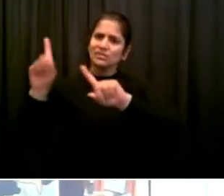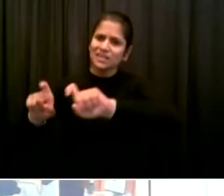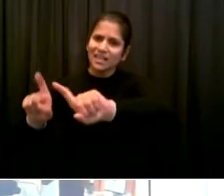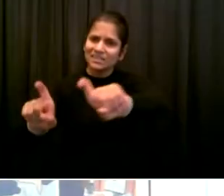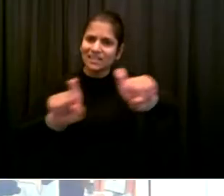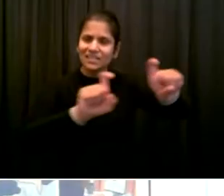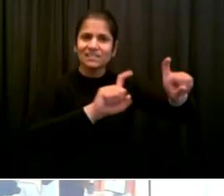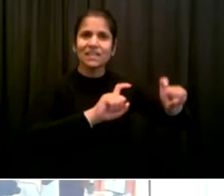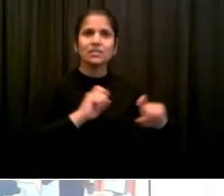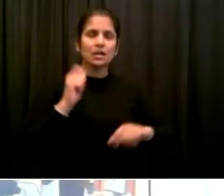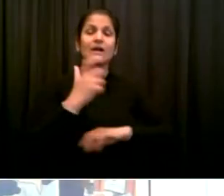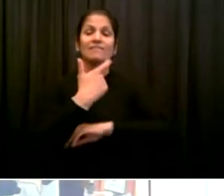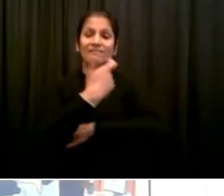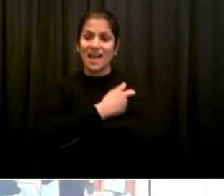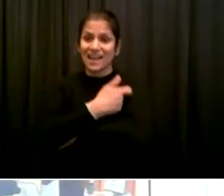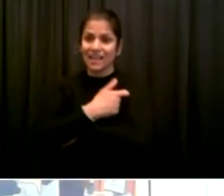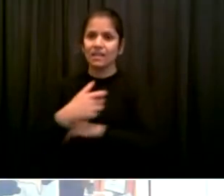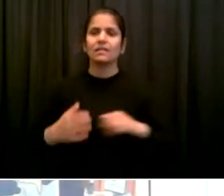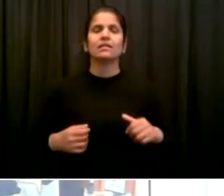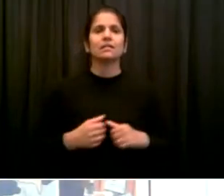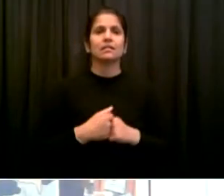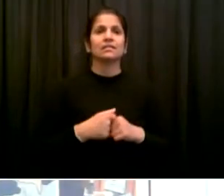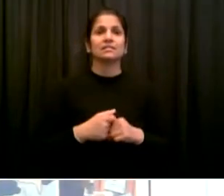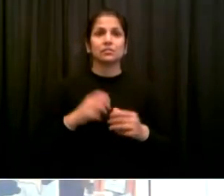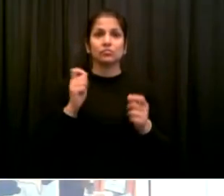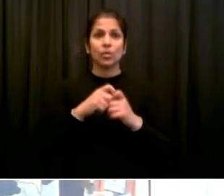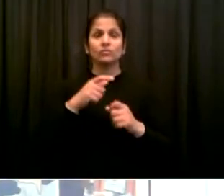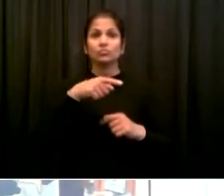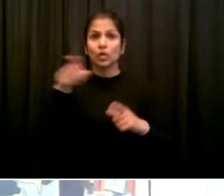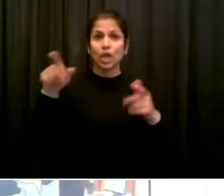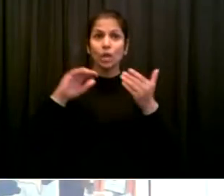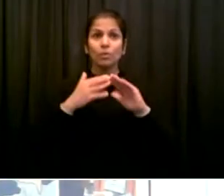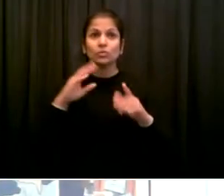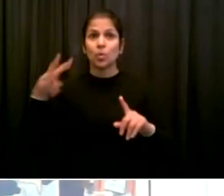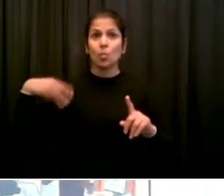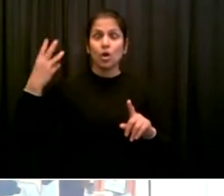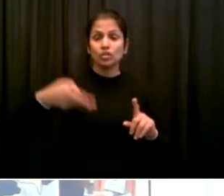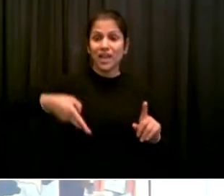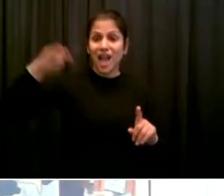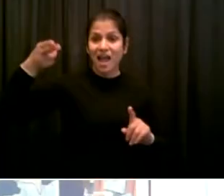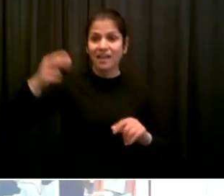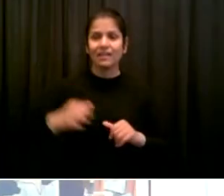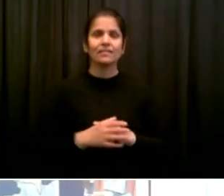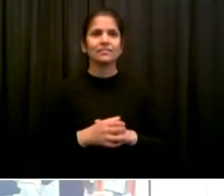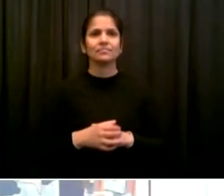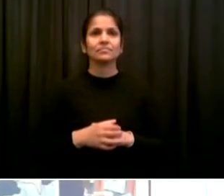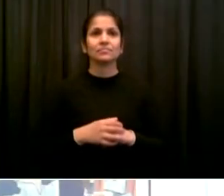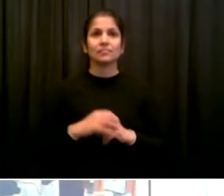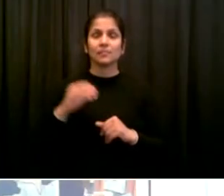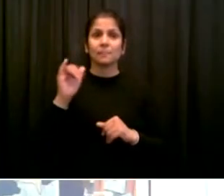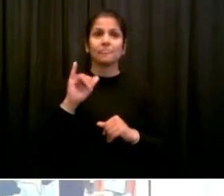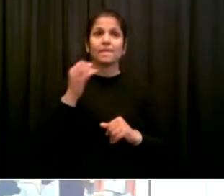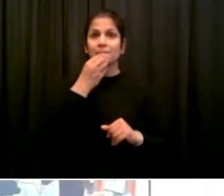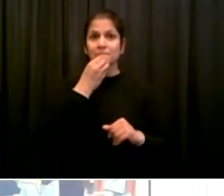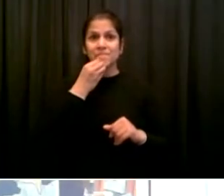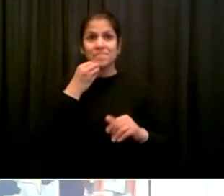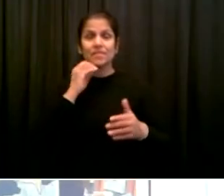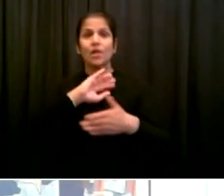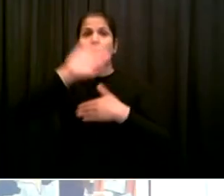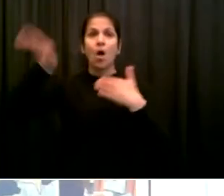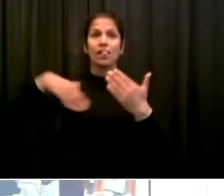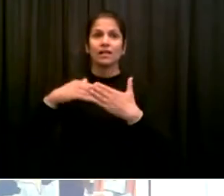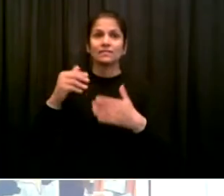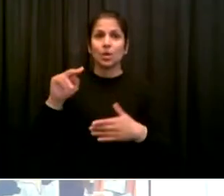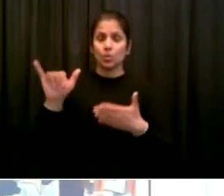those communities, Washington Heights, but more broadly, across all of New York City, for us to